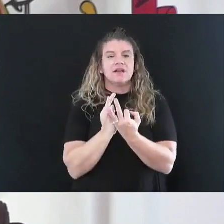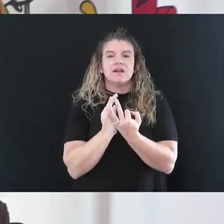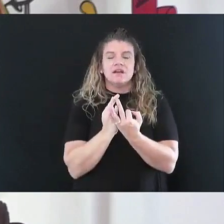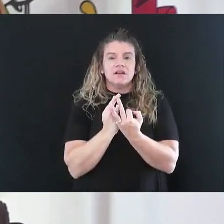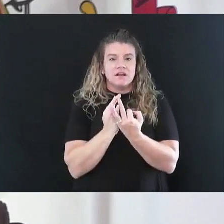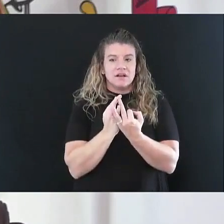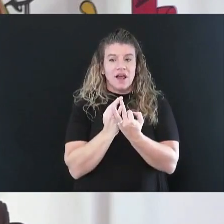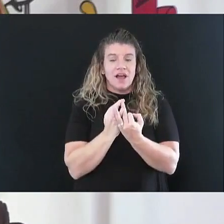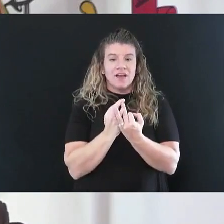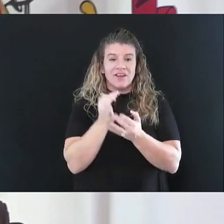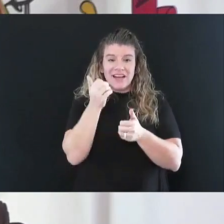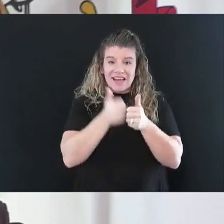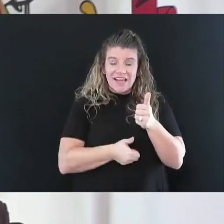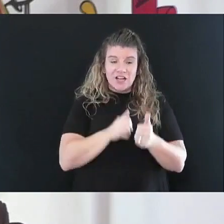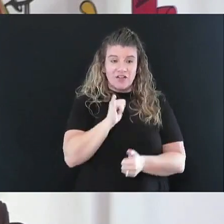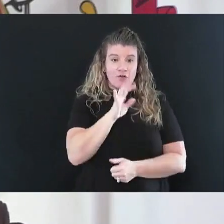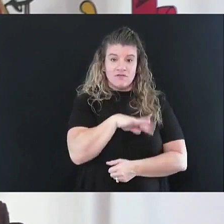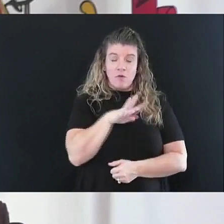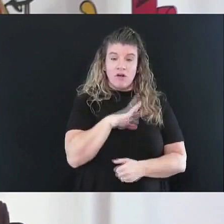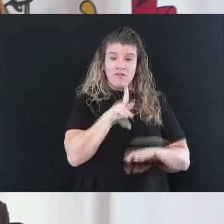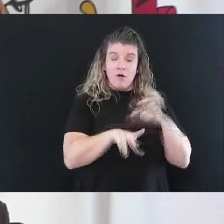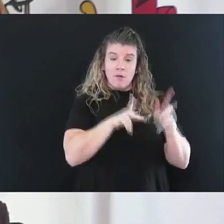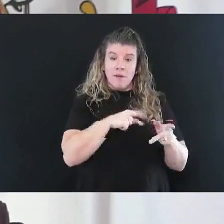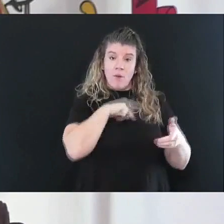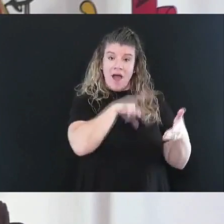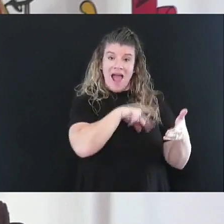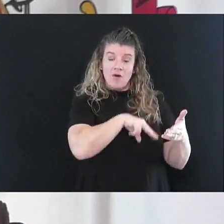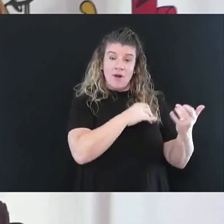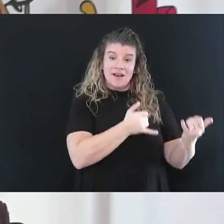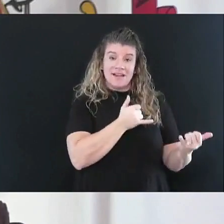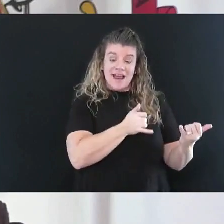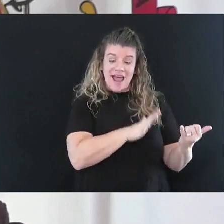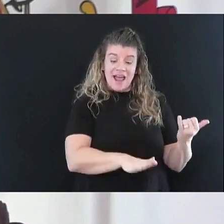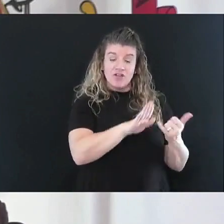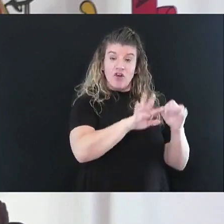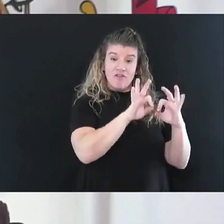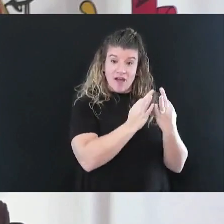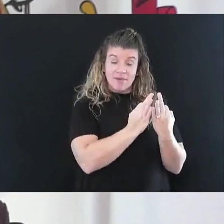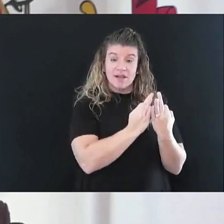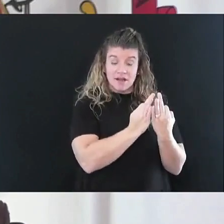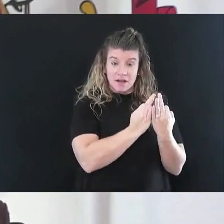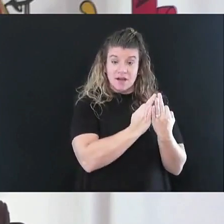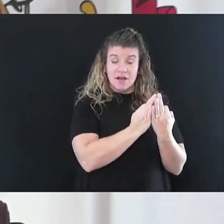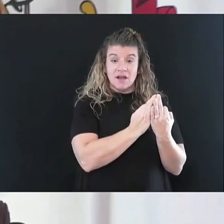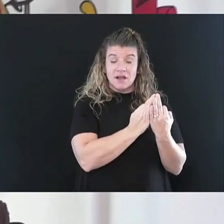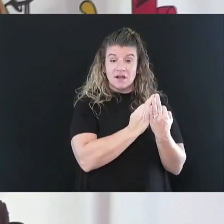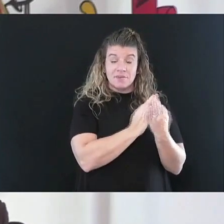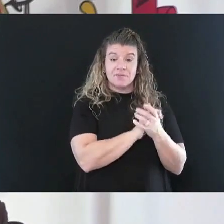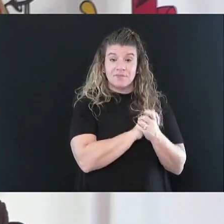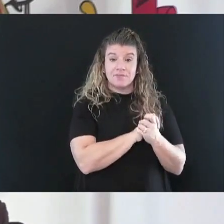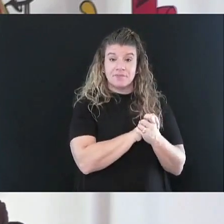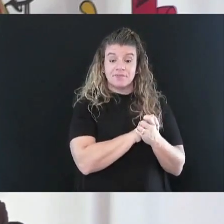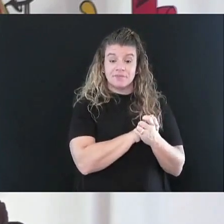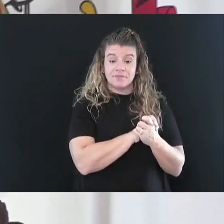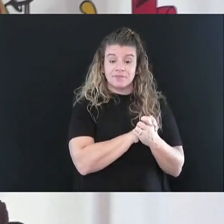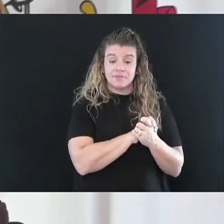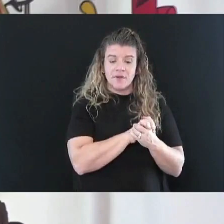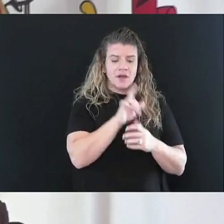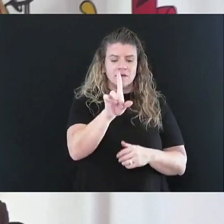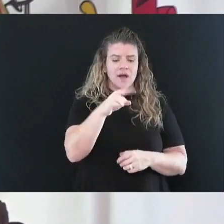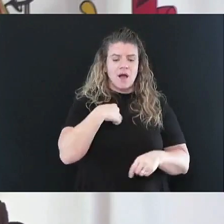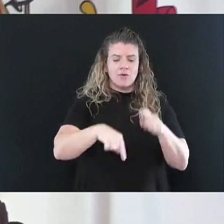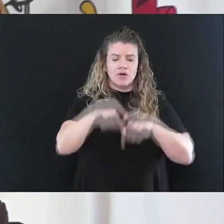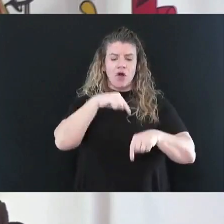of the 44 people that I read today, and all those of the, and it was, let me go back because I want to